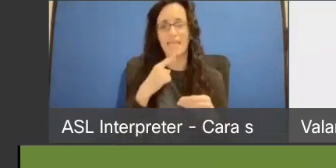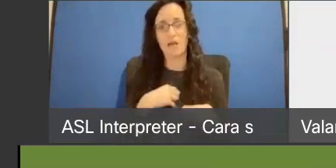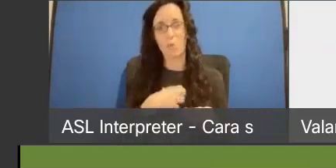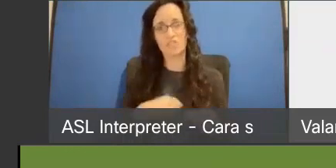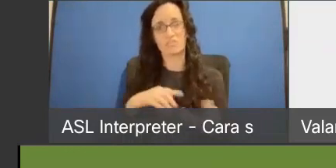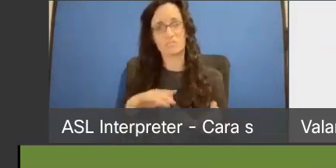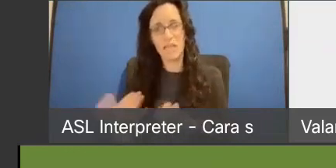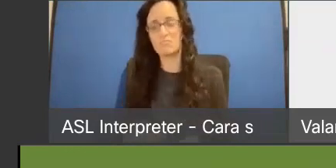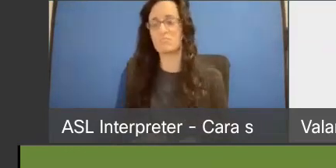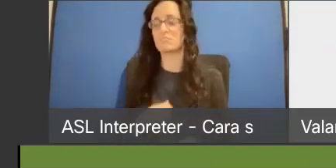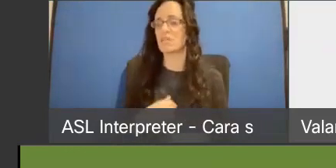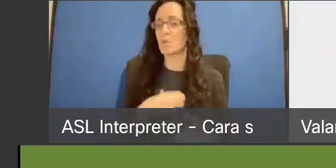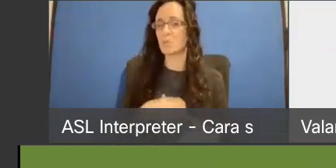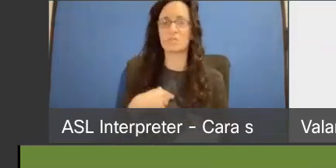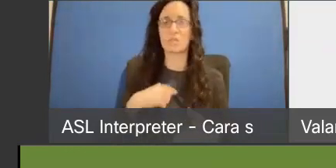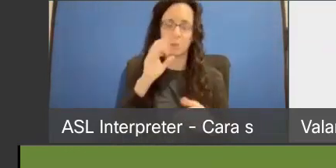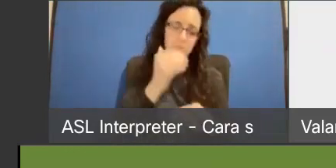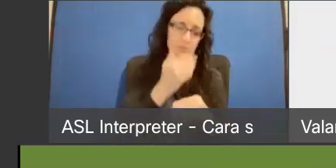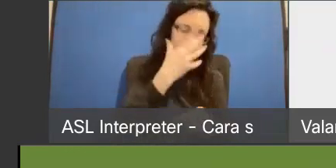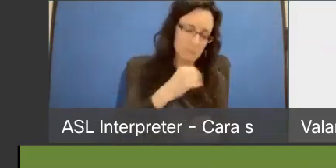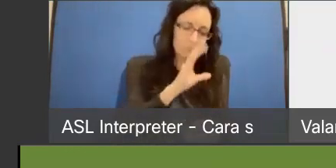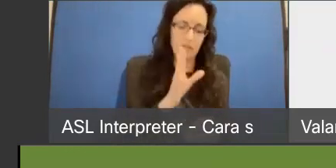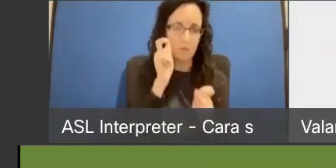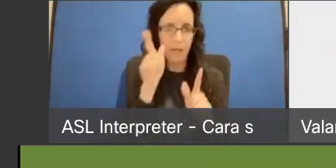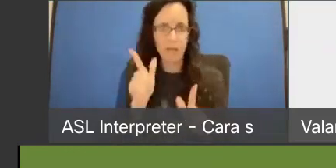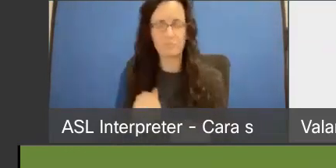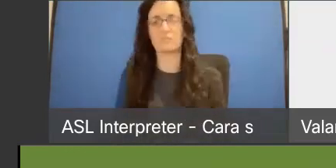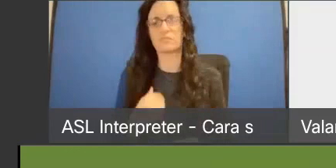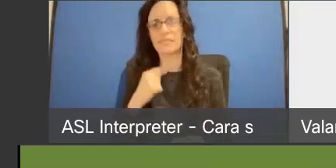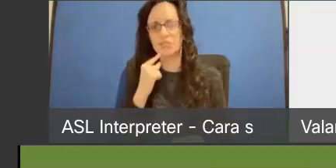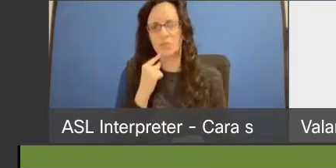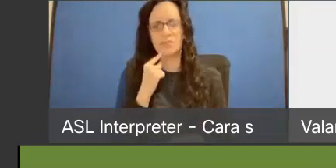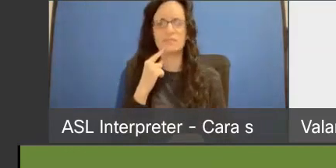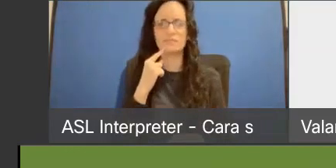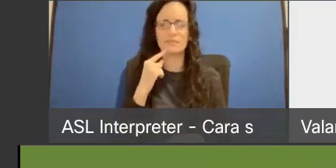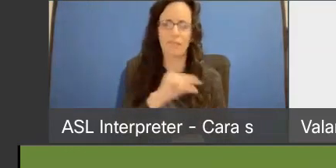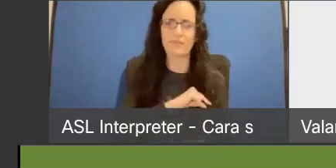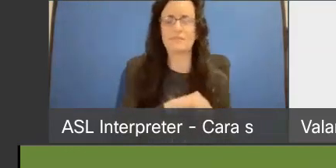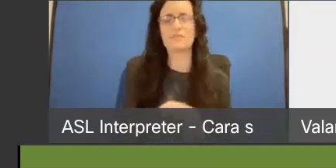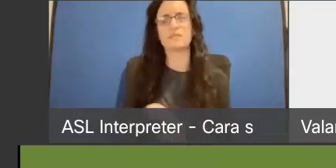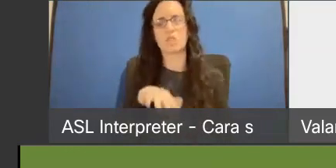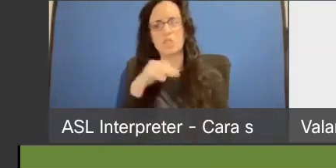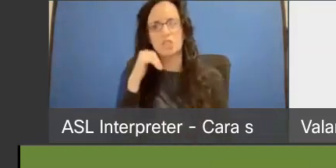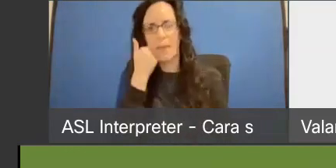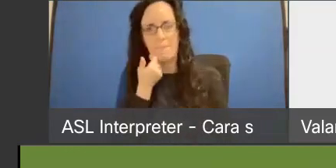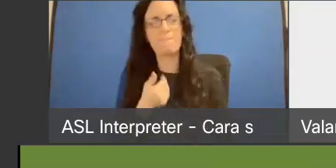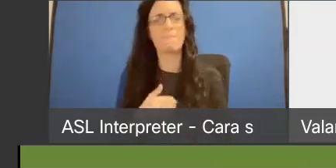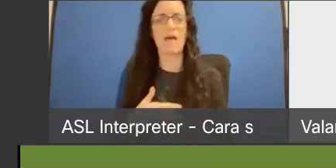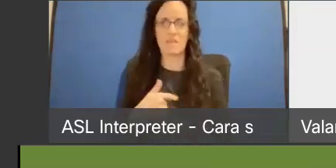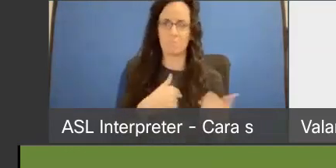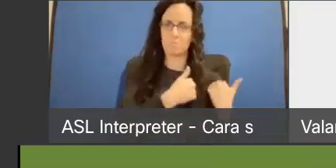They wish they could go to bed and never wake up. Intense guilt or shame. That you brought it up earlier, right on the mark. That's feeling like they're a burden to other